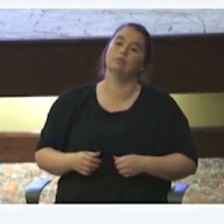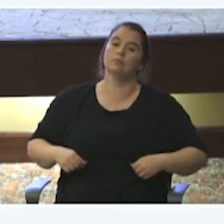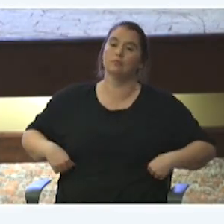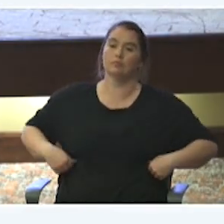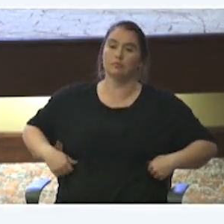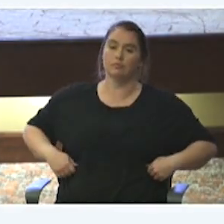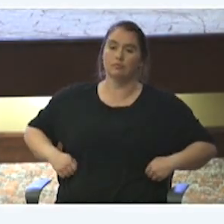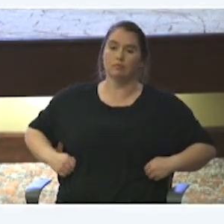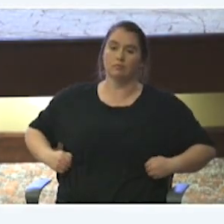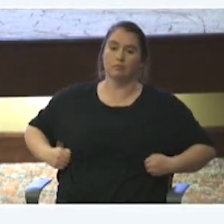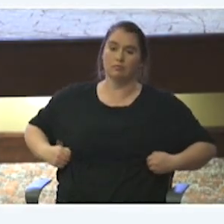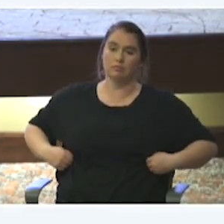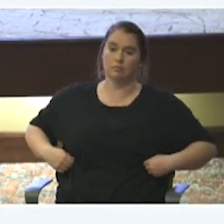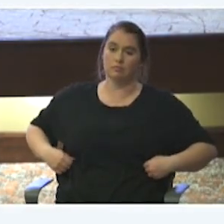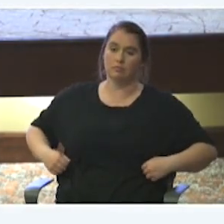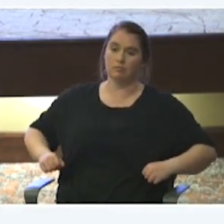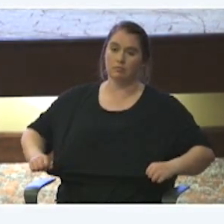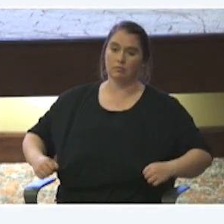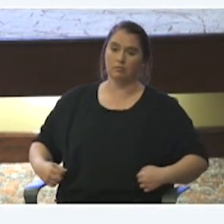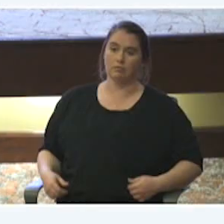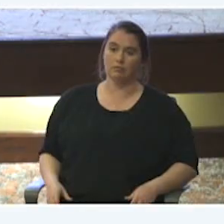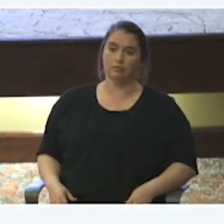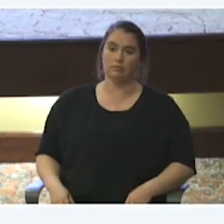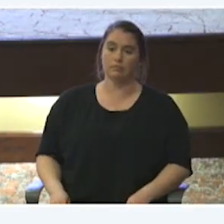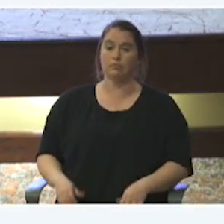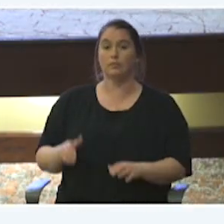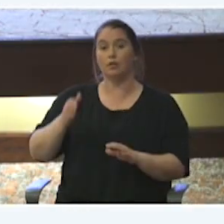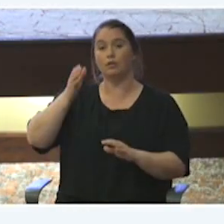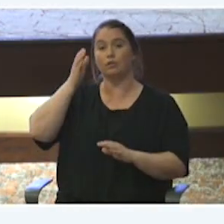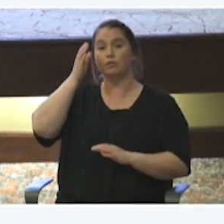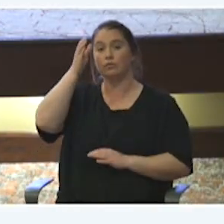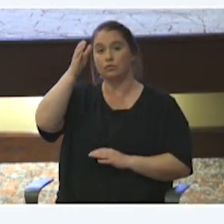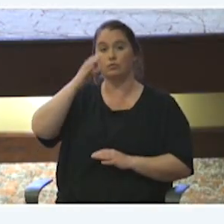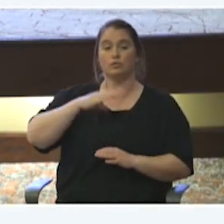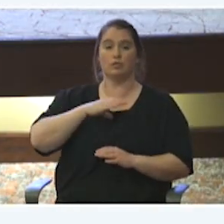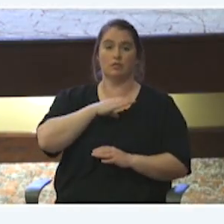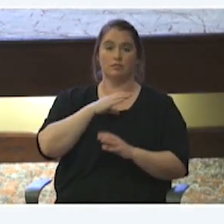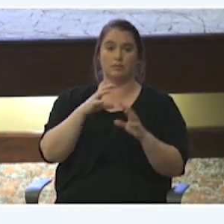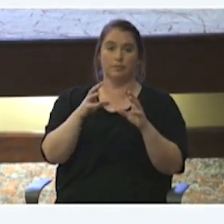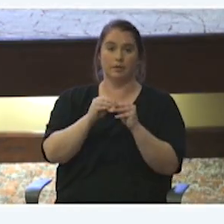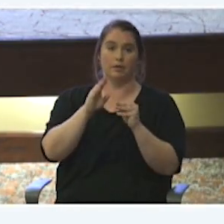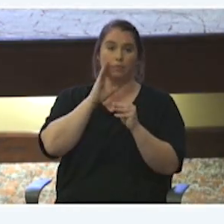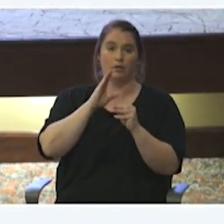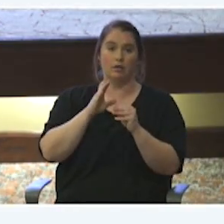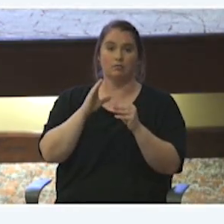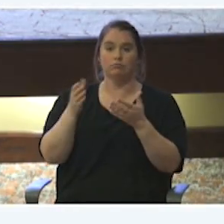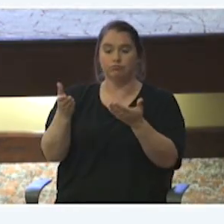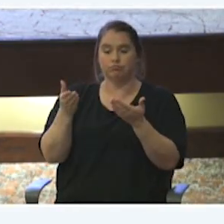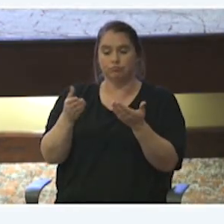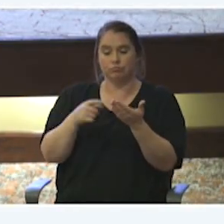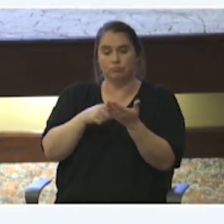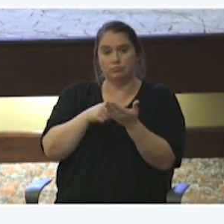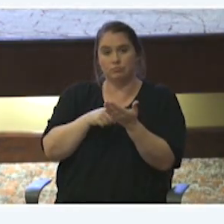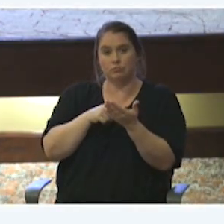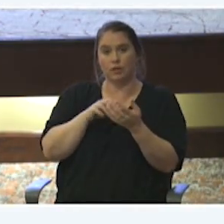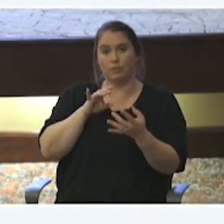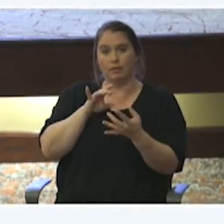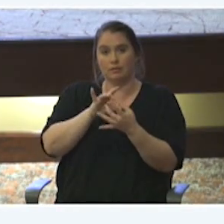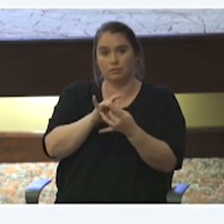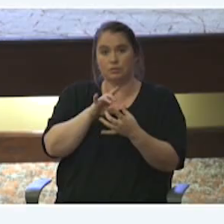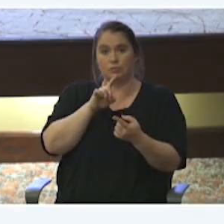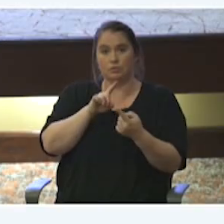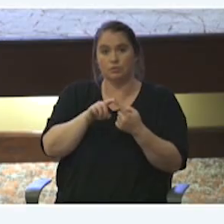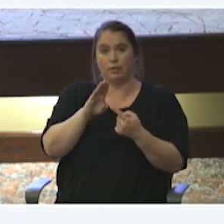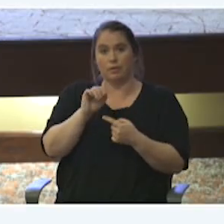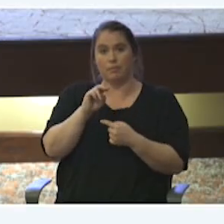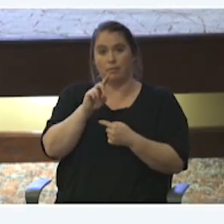Now, there will be an item that's brought forth at a future council meeting to approve the reissuance of bonds related to the Shady